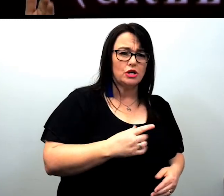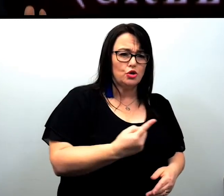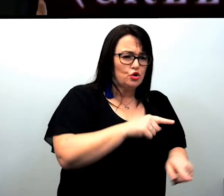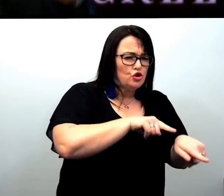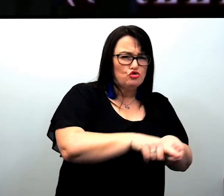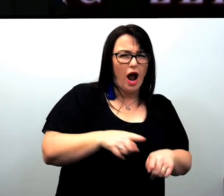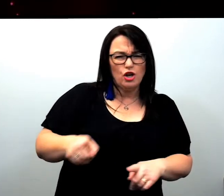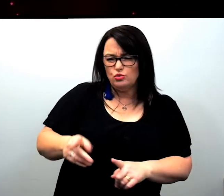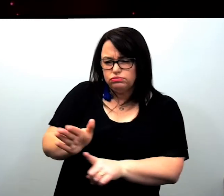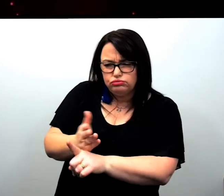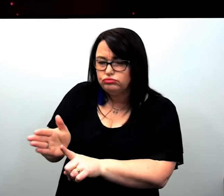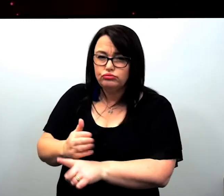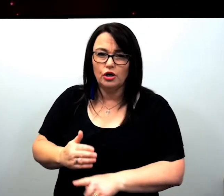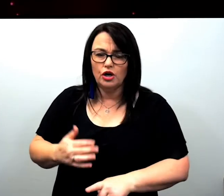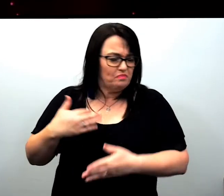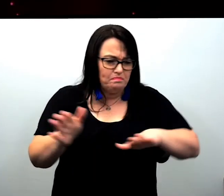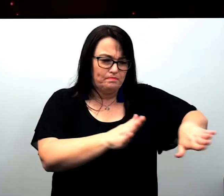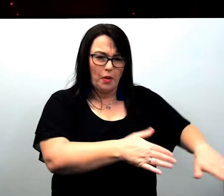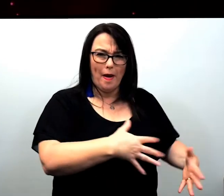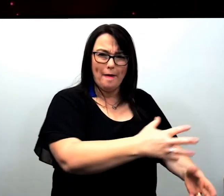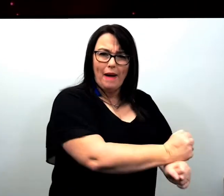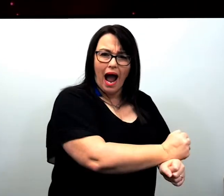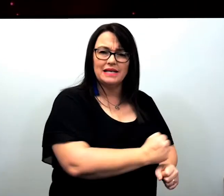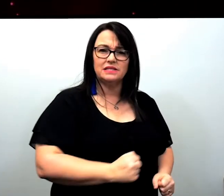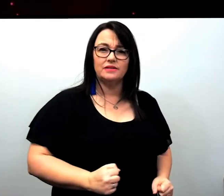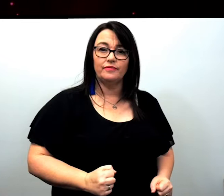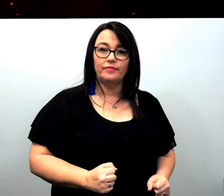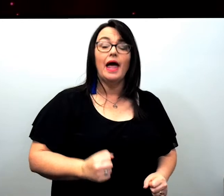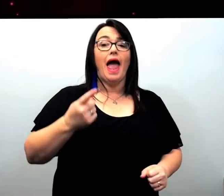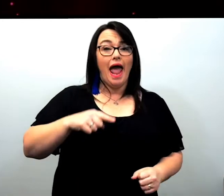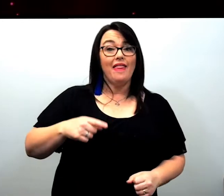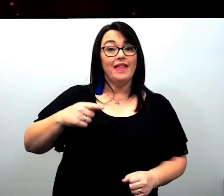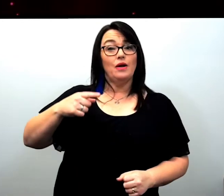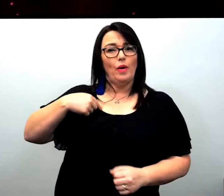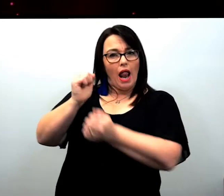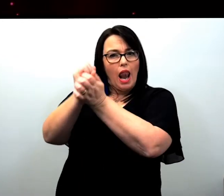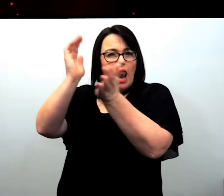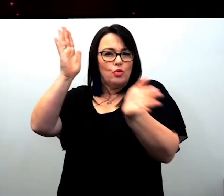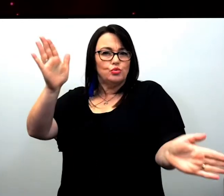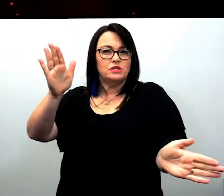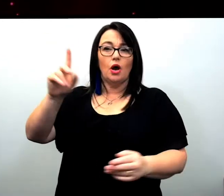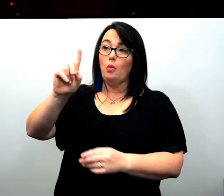spirit that is not of you, and we loose. That's why the Bible says he gives you the keys of the kingdom.